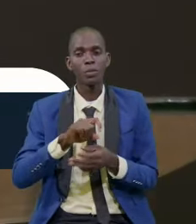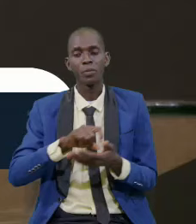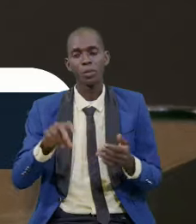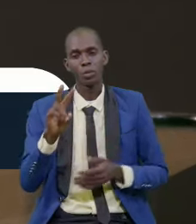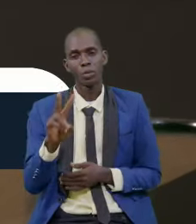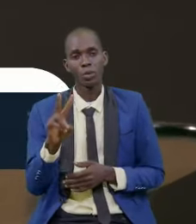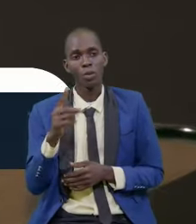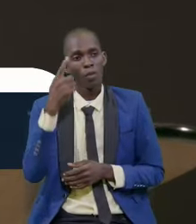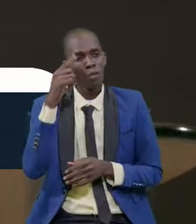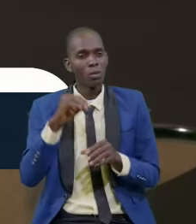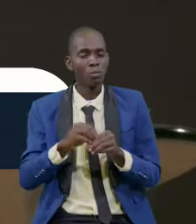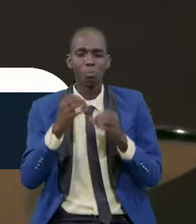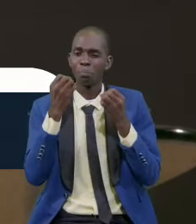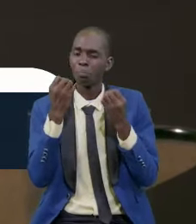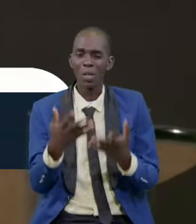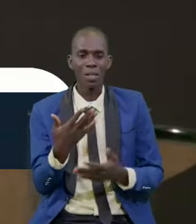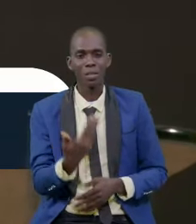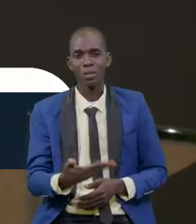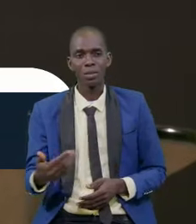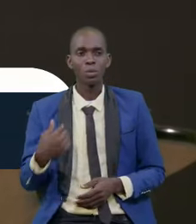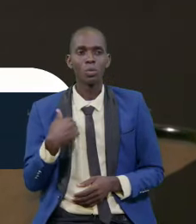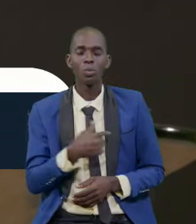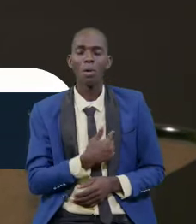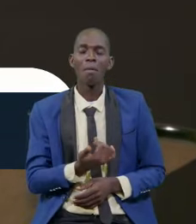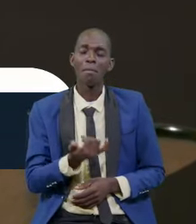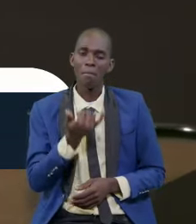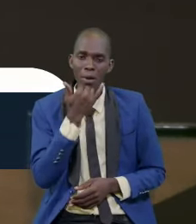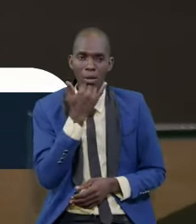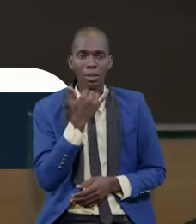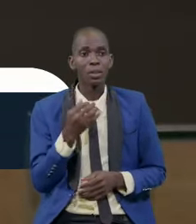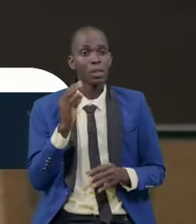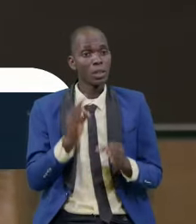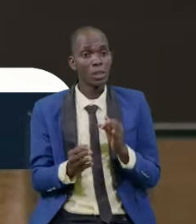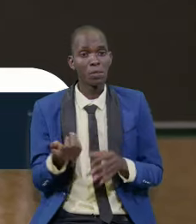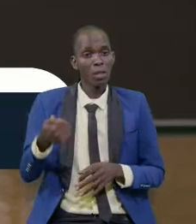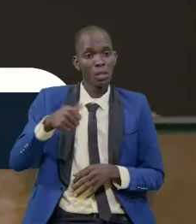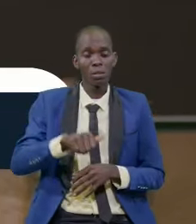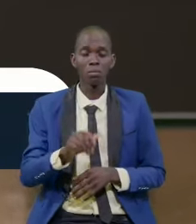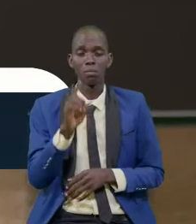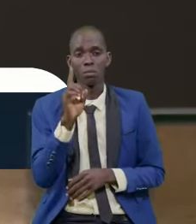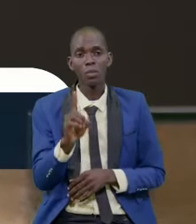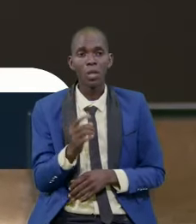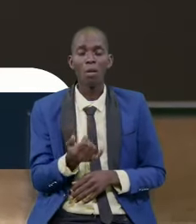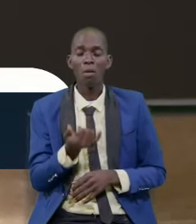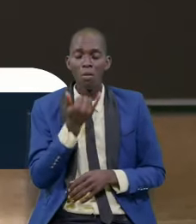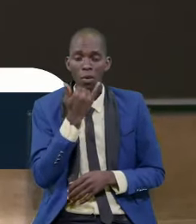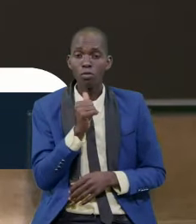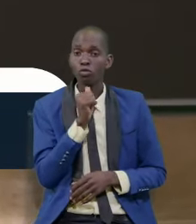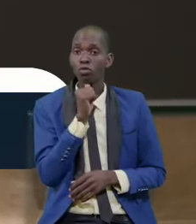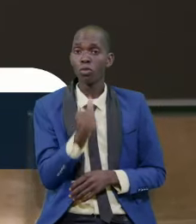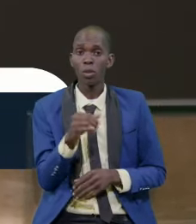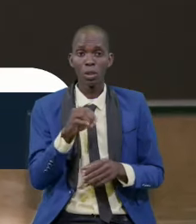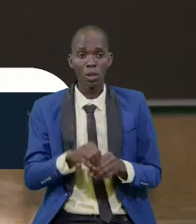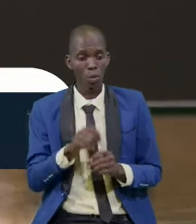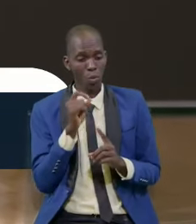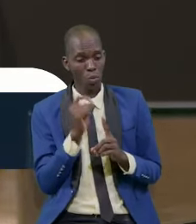for in many things we offend. If any man offend not in